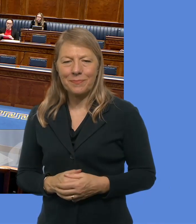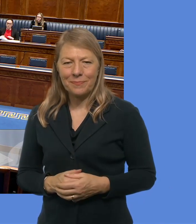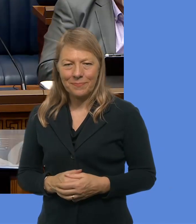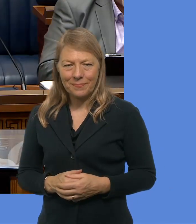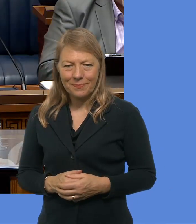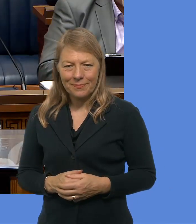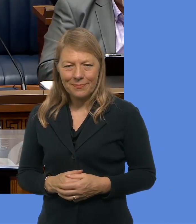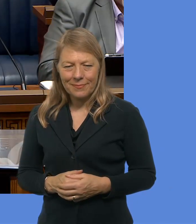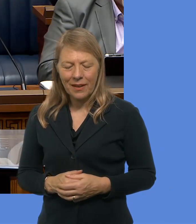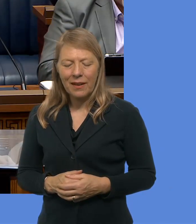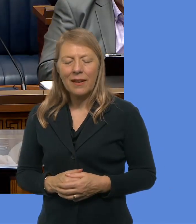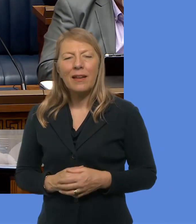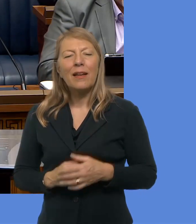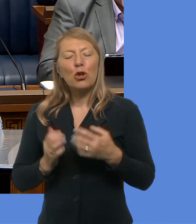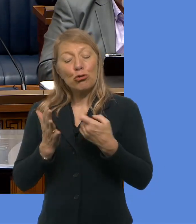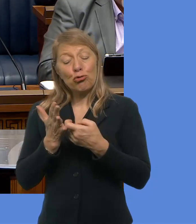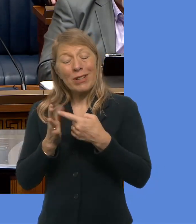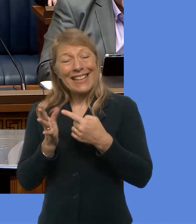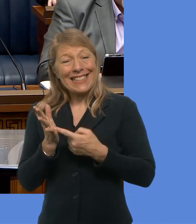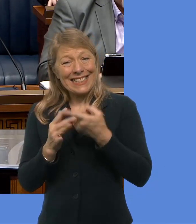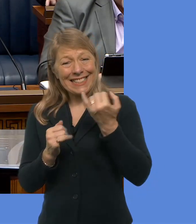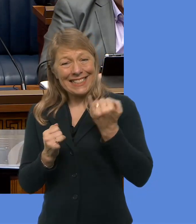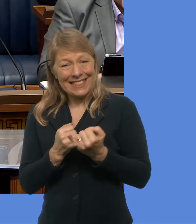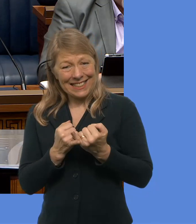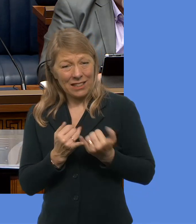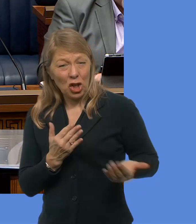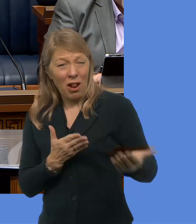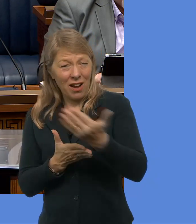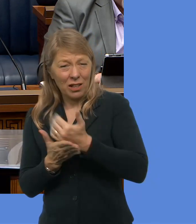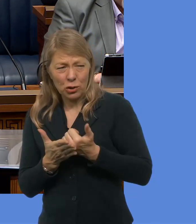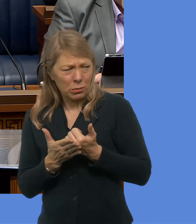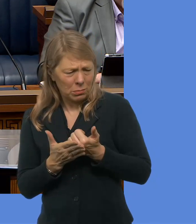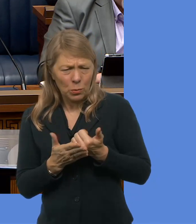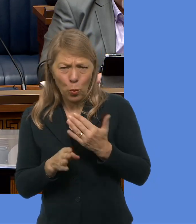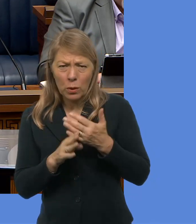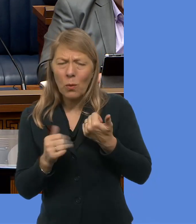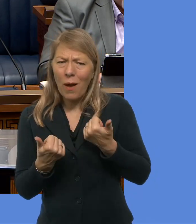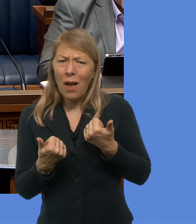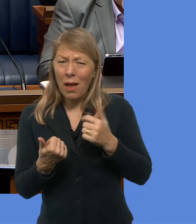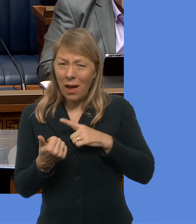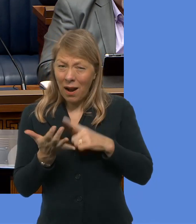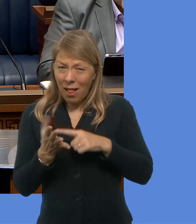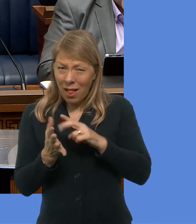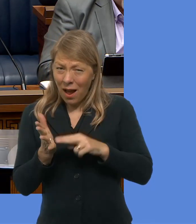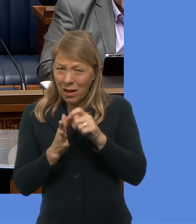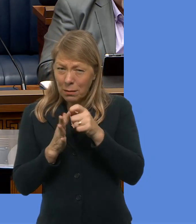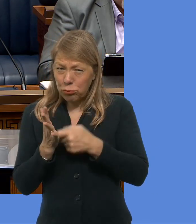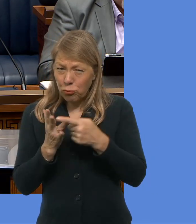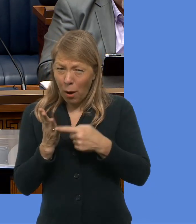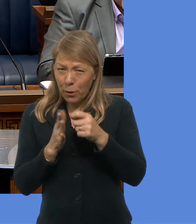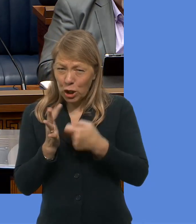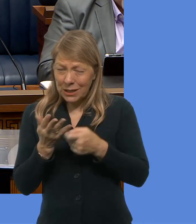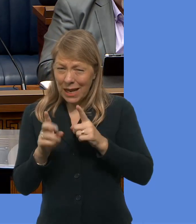method used for collecting rates is effective, given Land and Property Services collected a record of £1.5 billion of